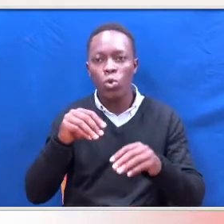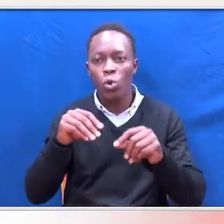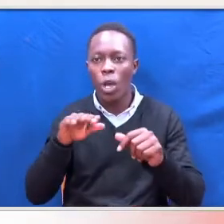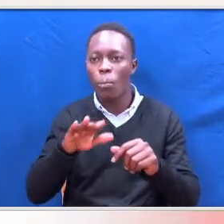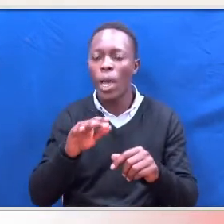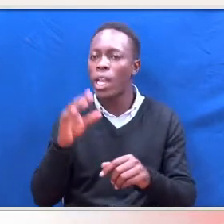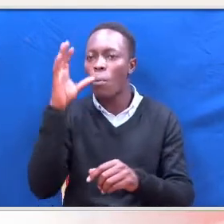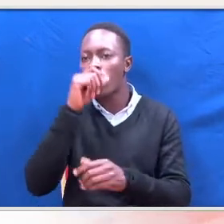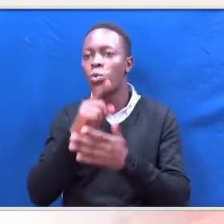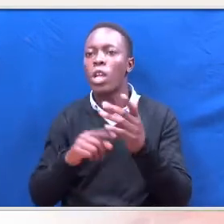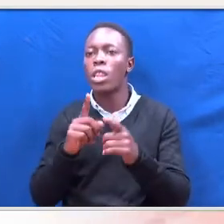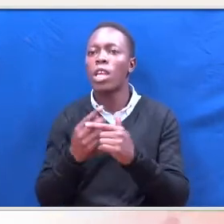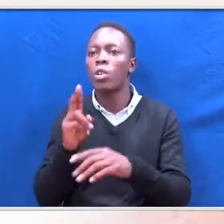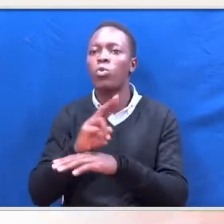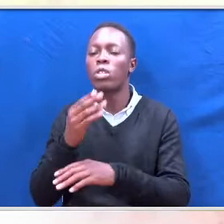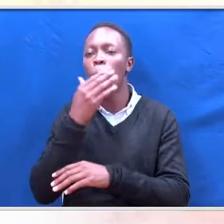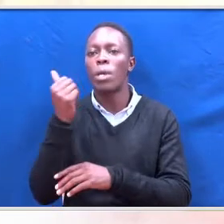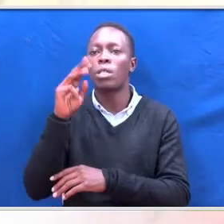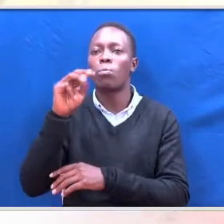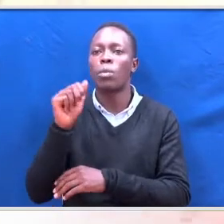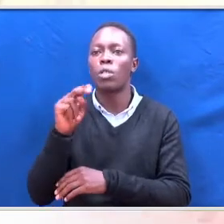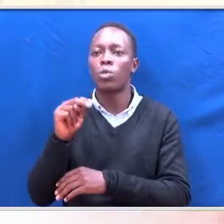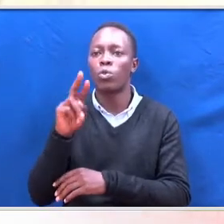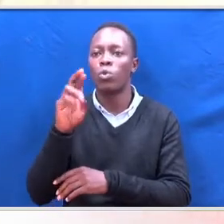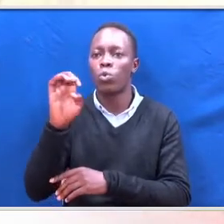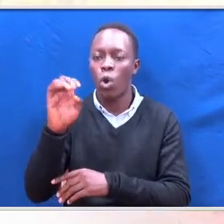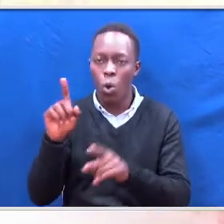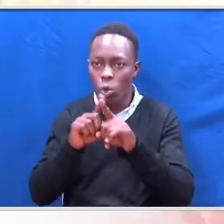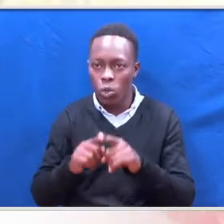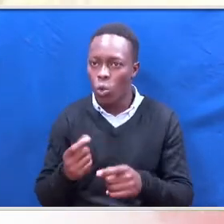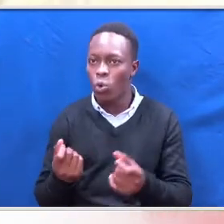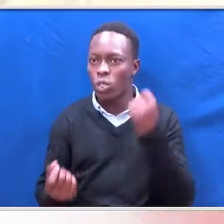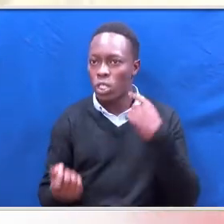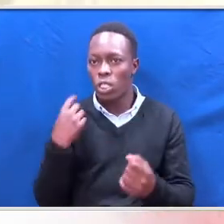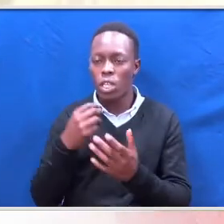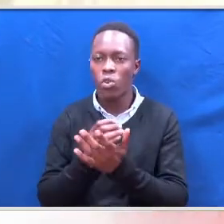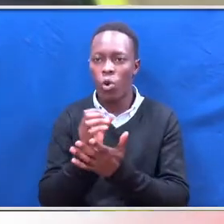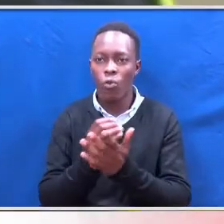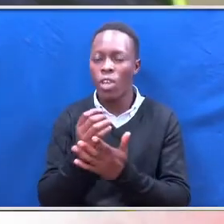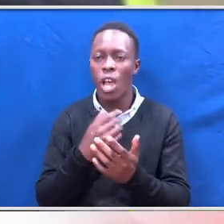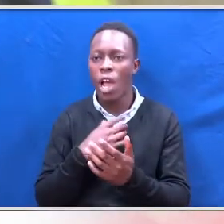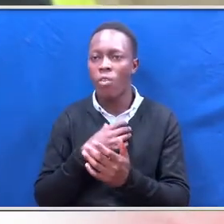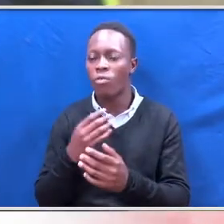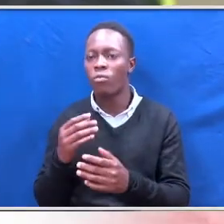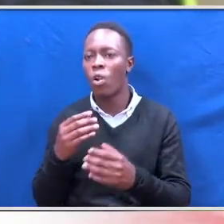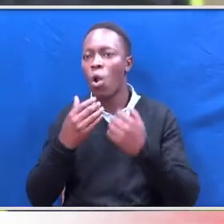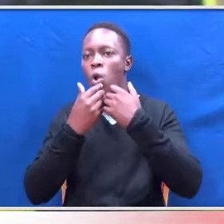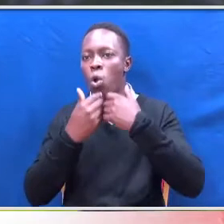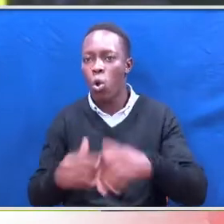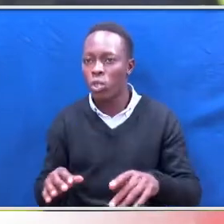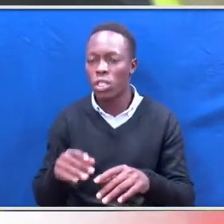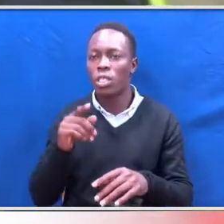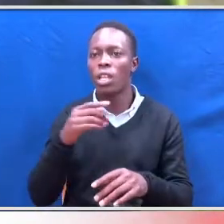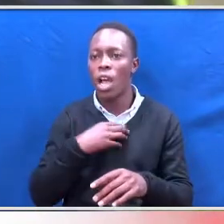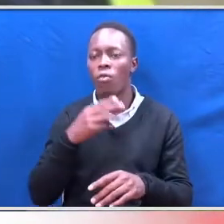use the correct fertilizer formulation. Coffee and tea farmers who have been adversely affected by the imported brands stand a high